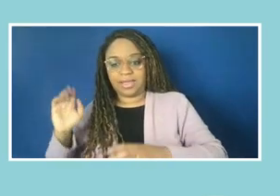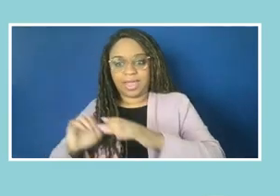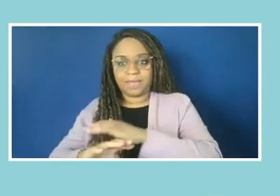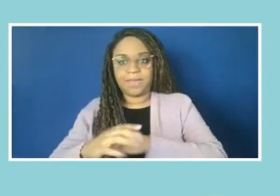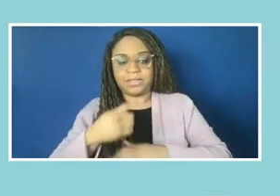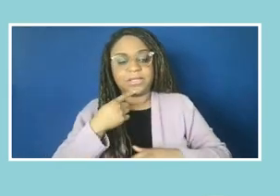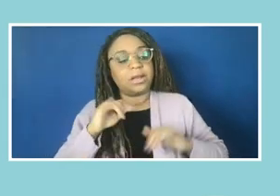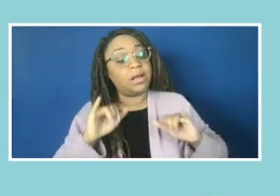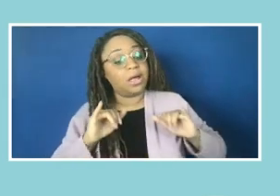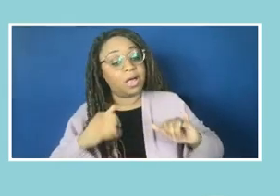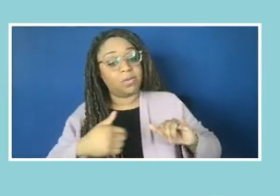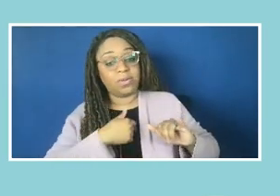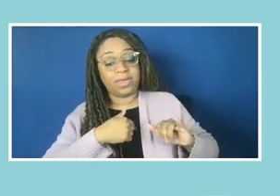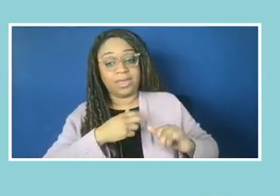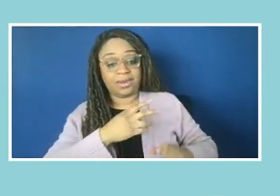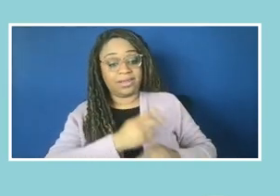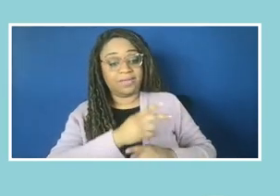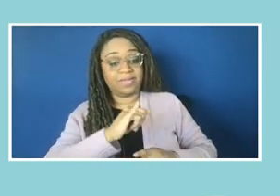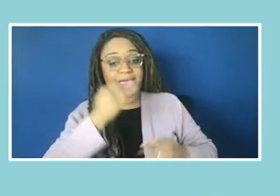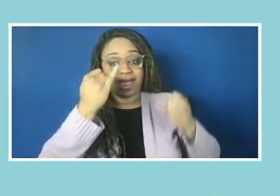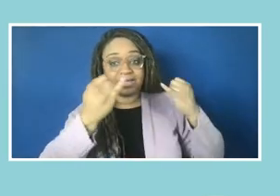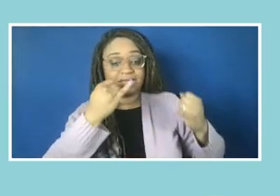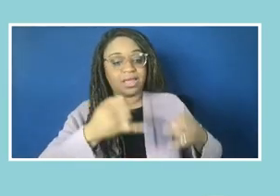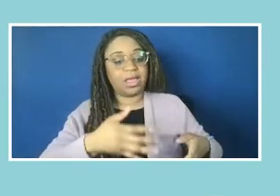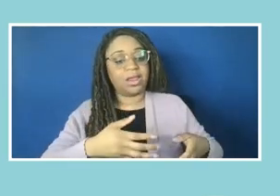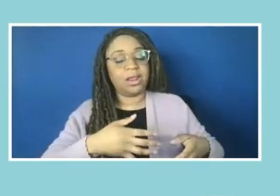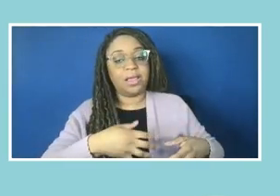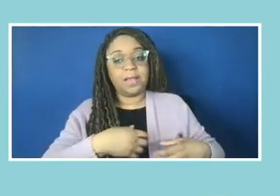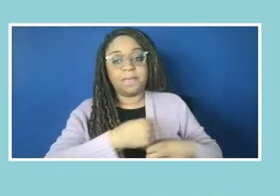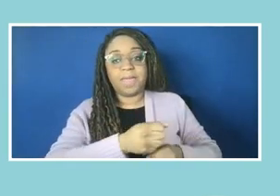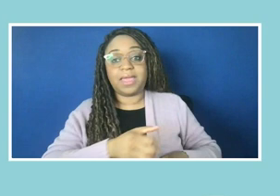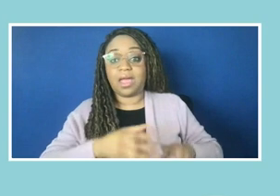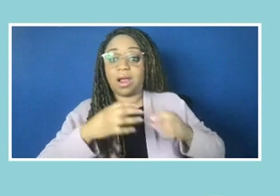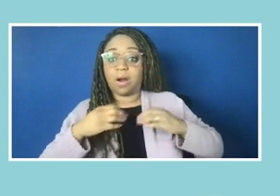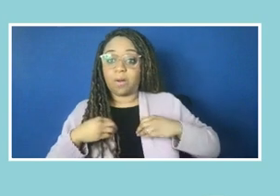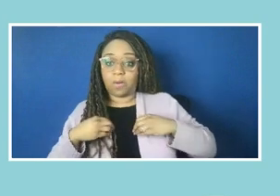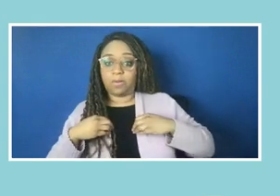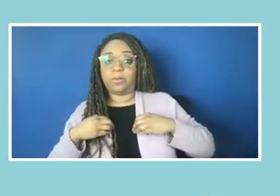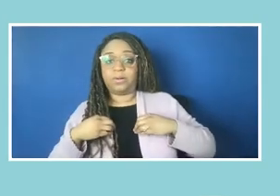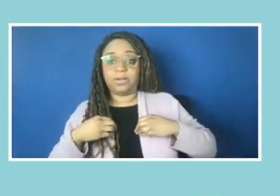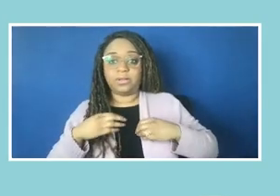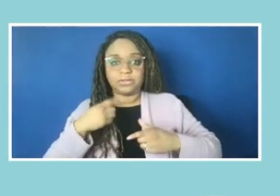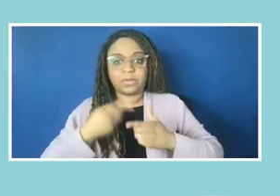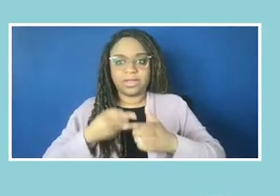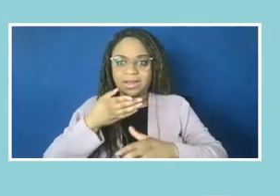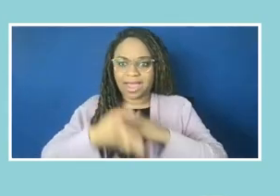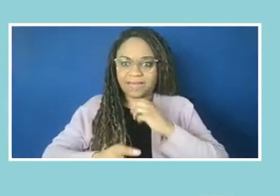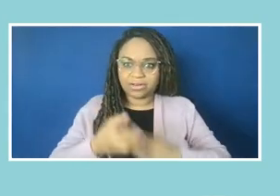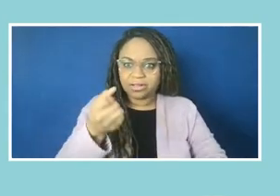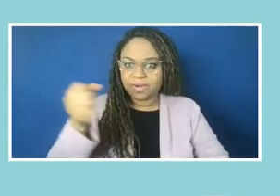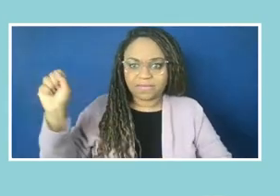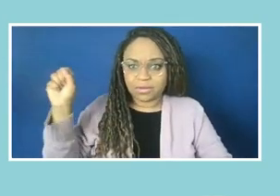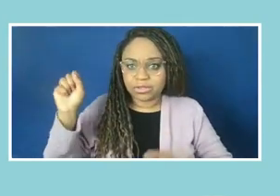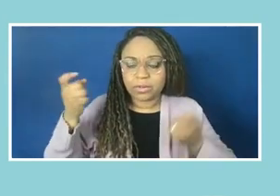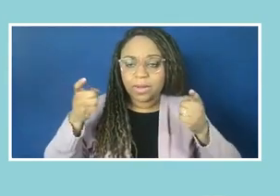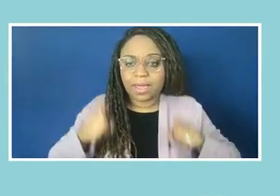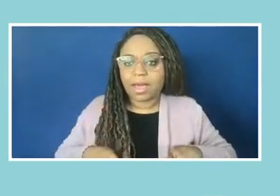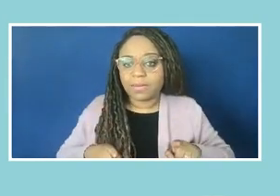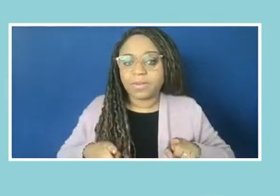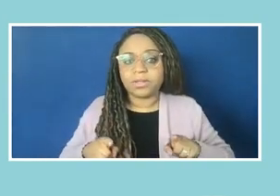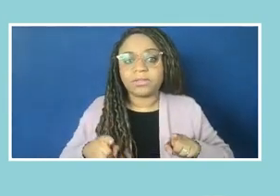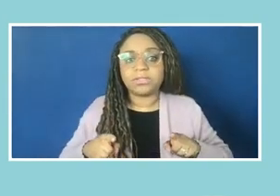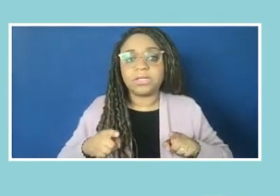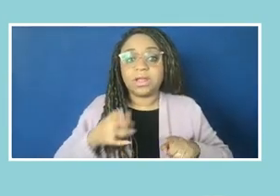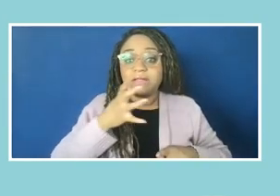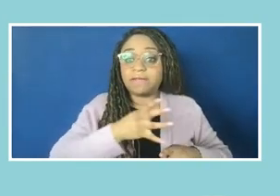own. And the end result after the revolution, those farmers, those working class